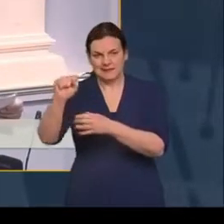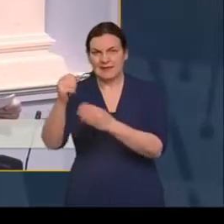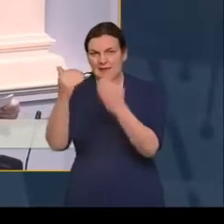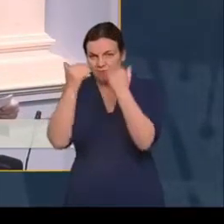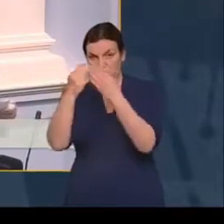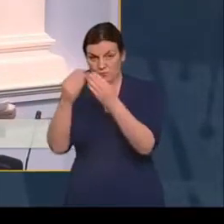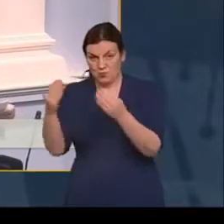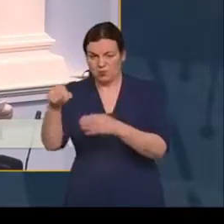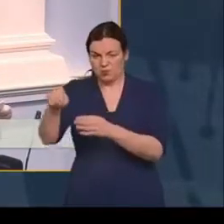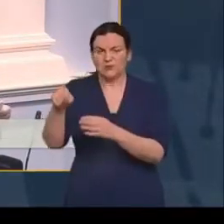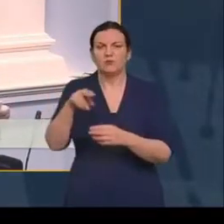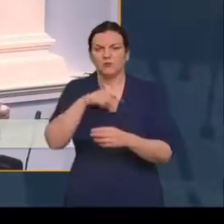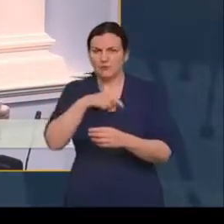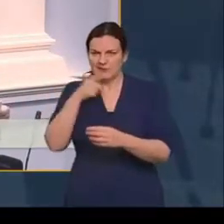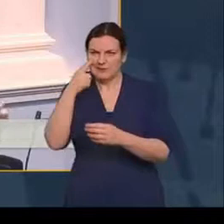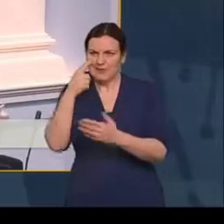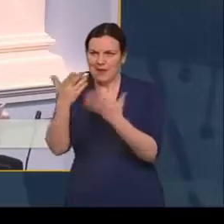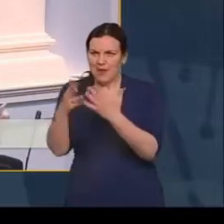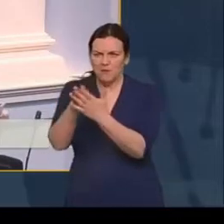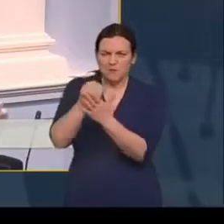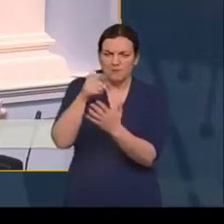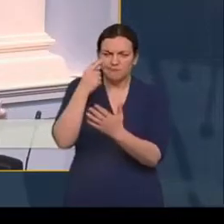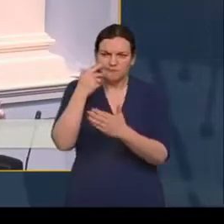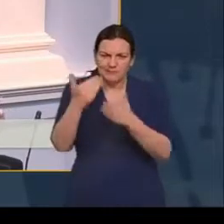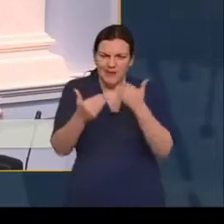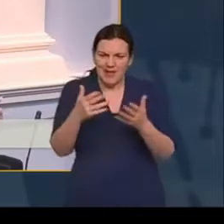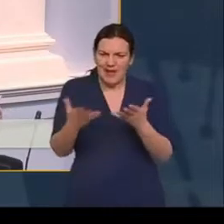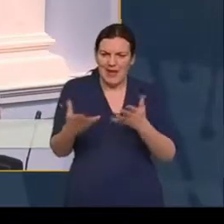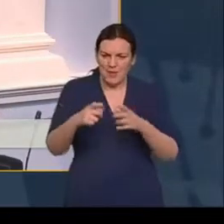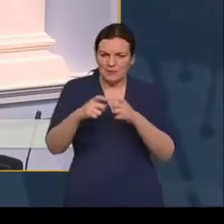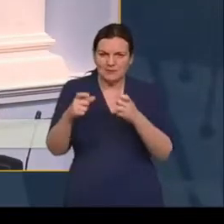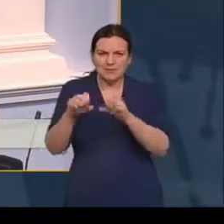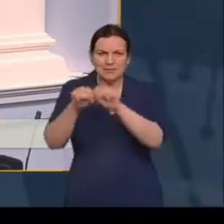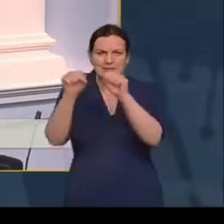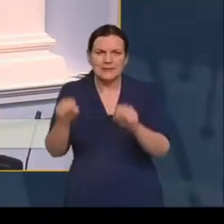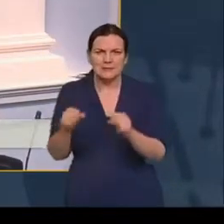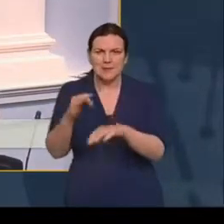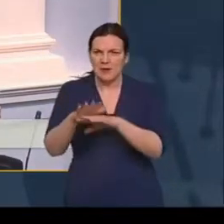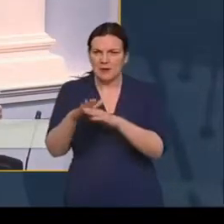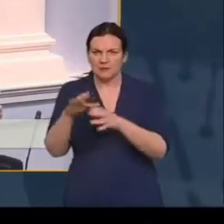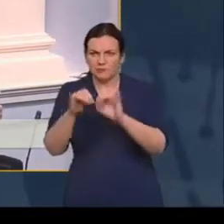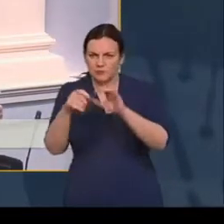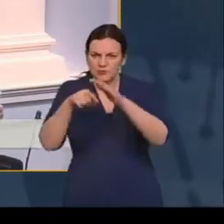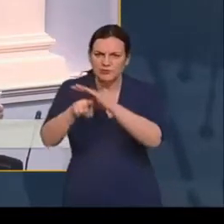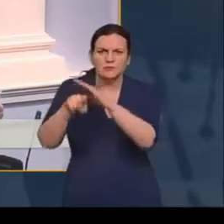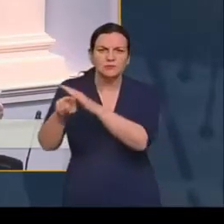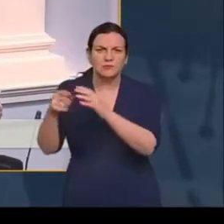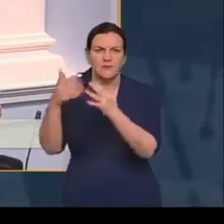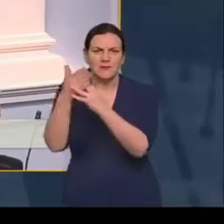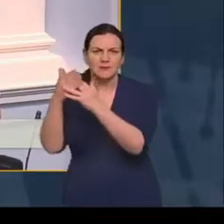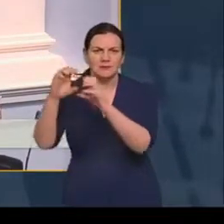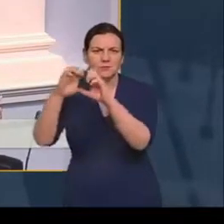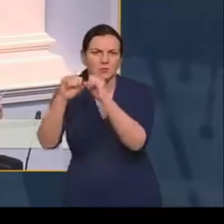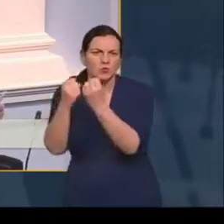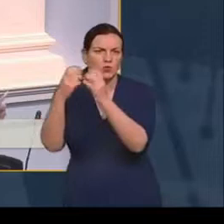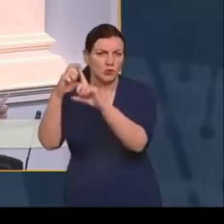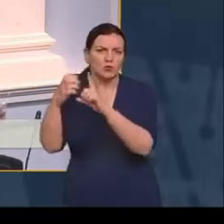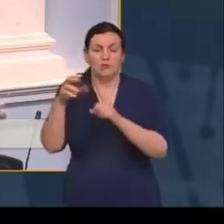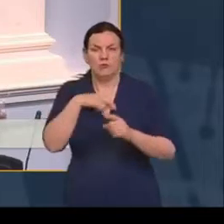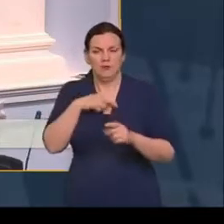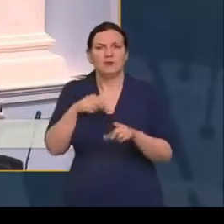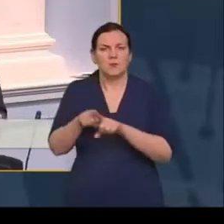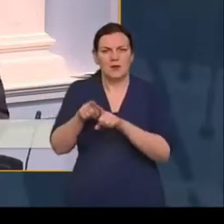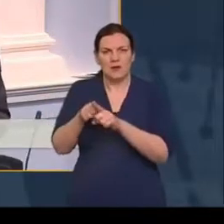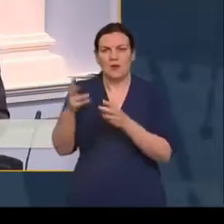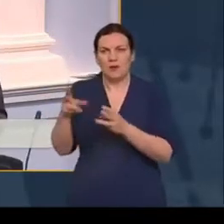a model for such a scheme would operate and preparing draft guidelines for consideration and approval by the Minister for